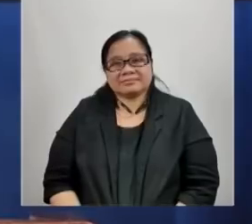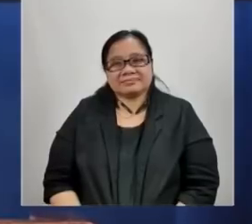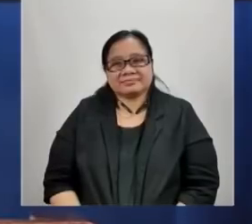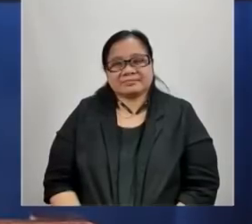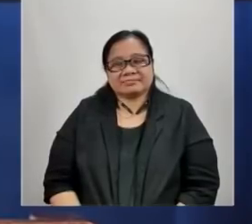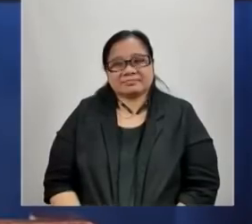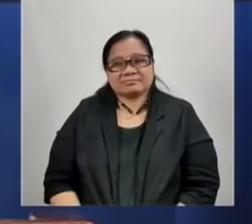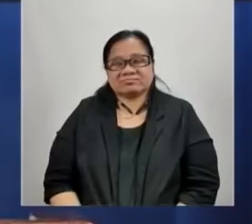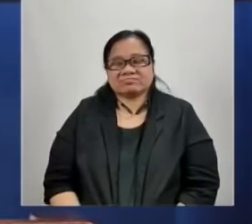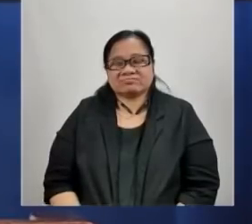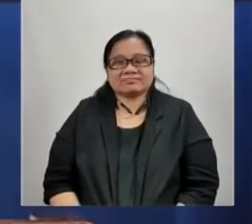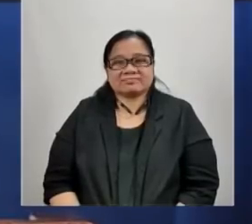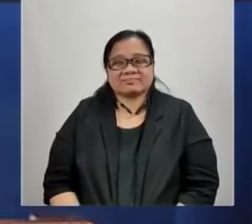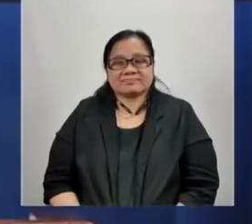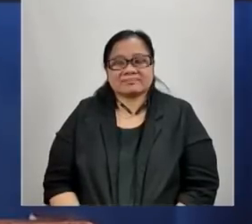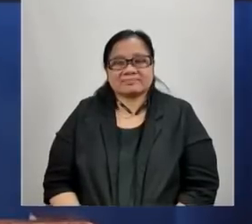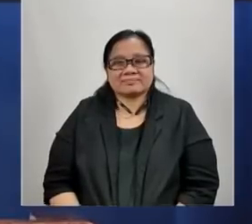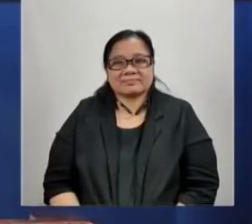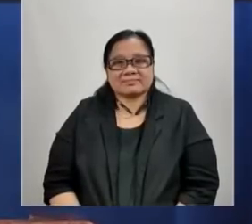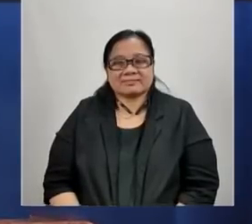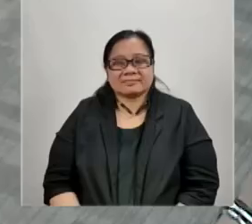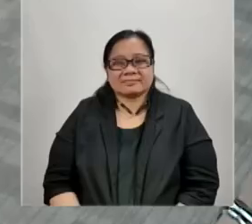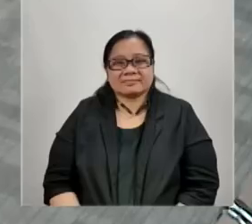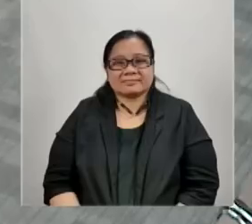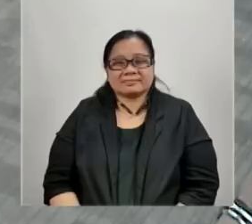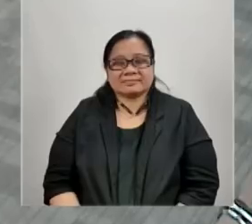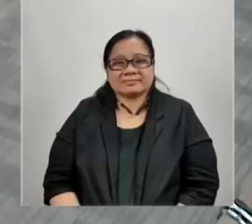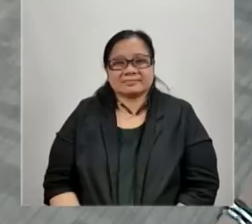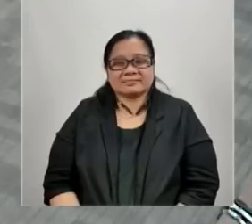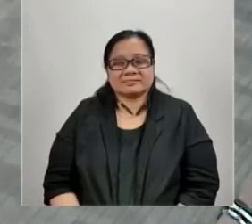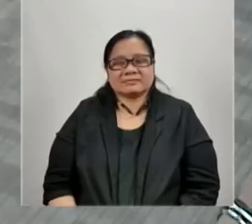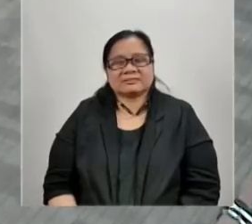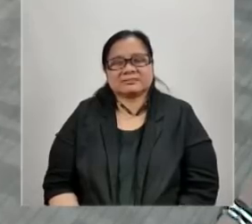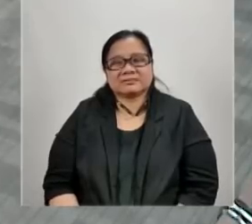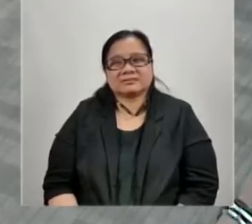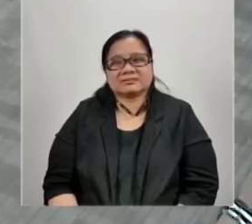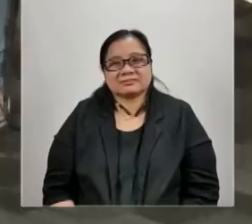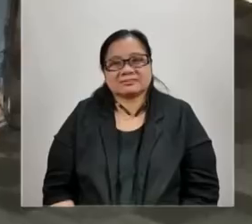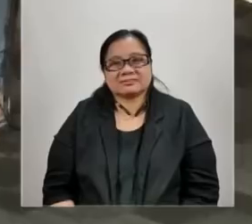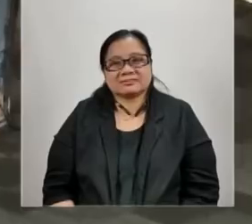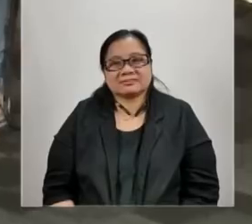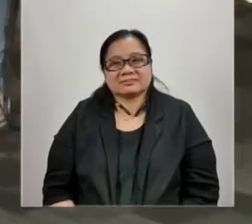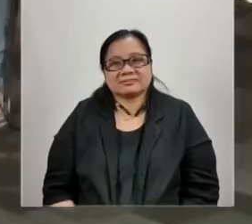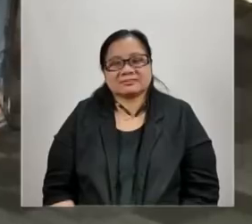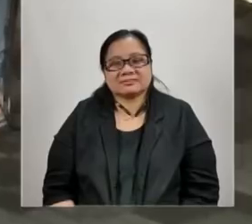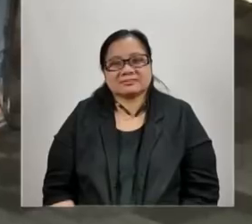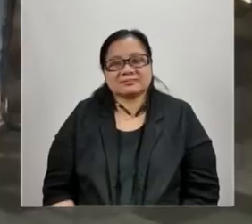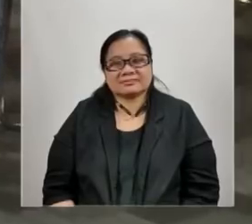po. Okay? Maraming Maraming salamat, Secretary Trixie Cruz-Angeles and Malacanang Press